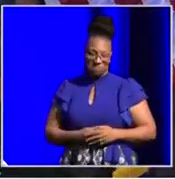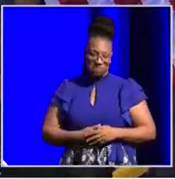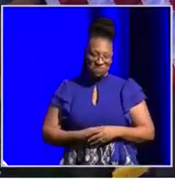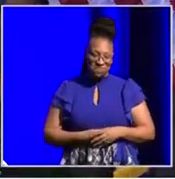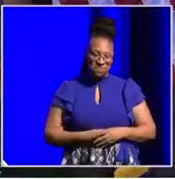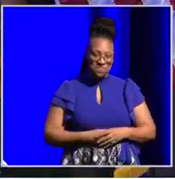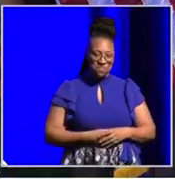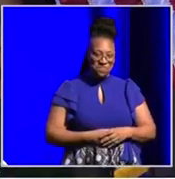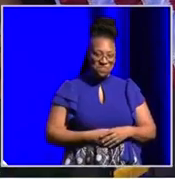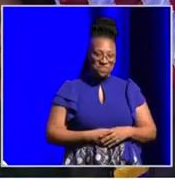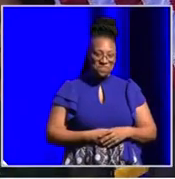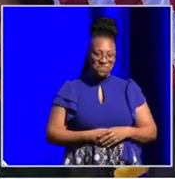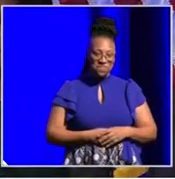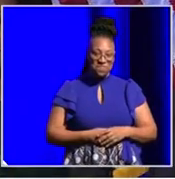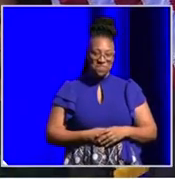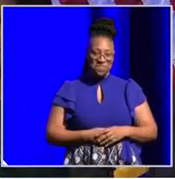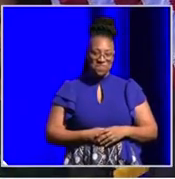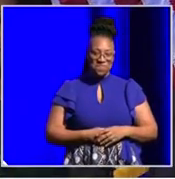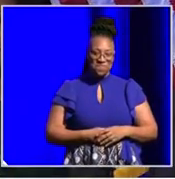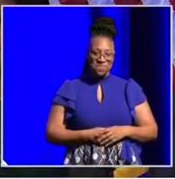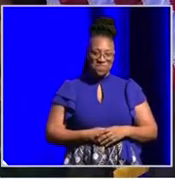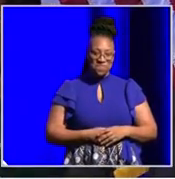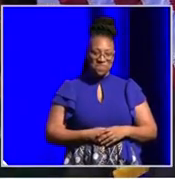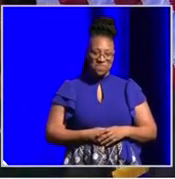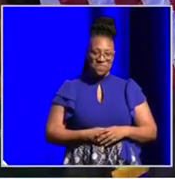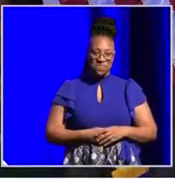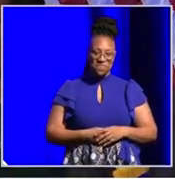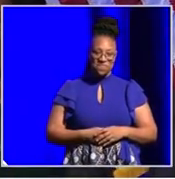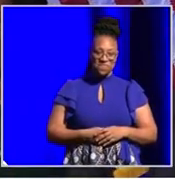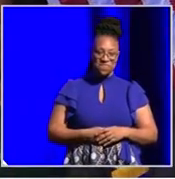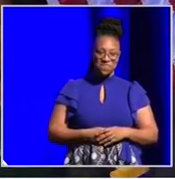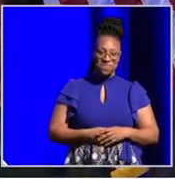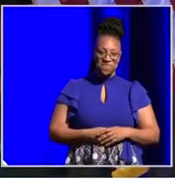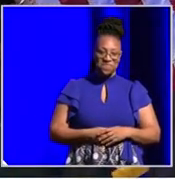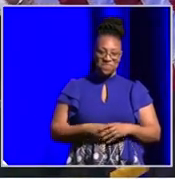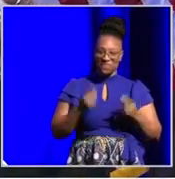Oh, and Yvette Alexander's already shouting down in front here.